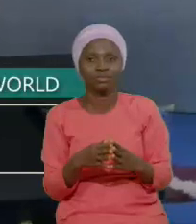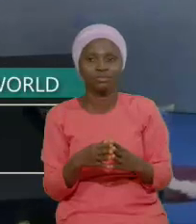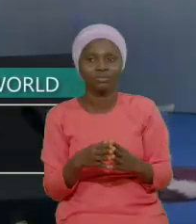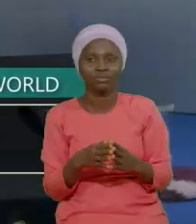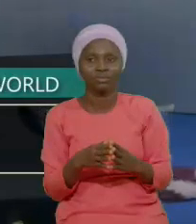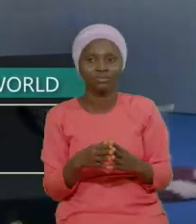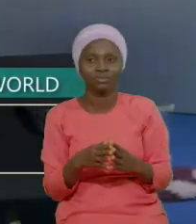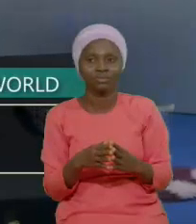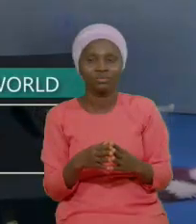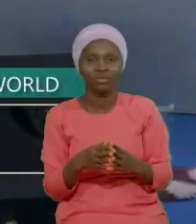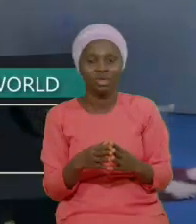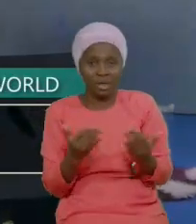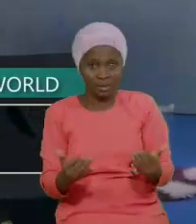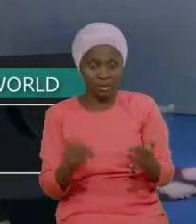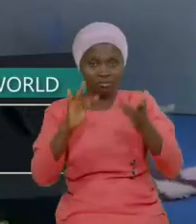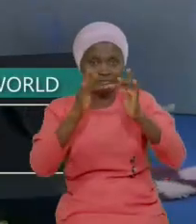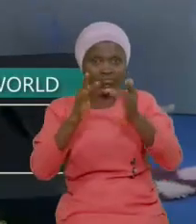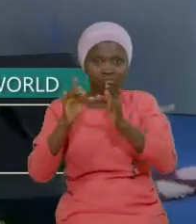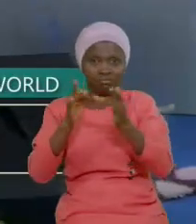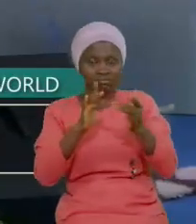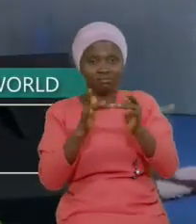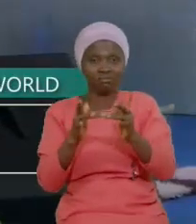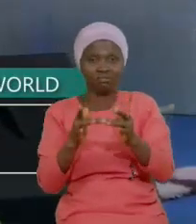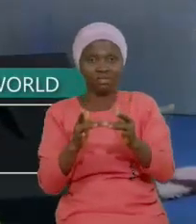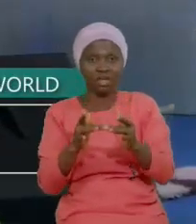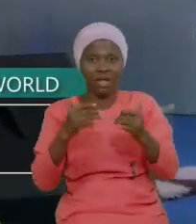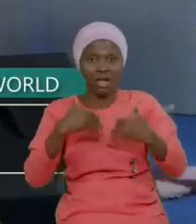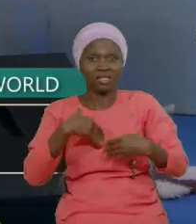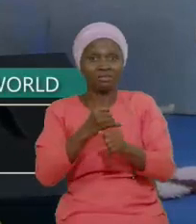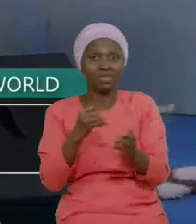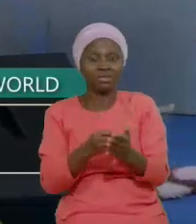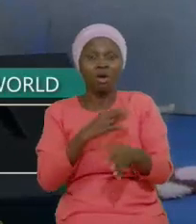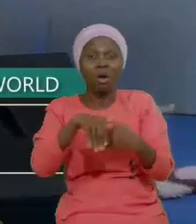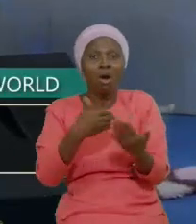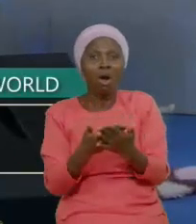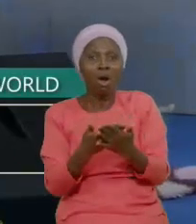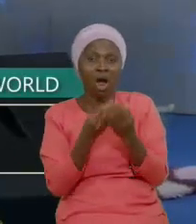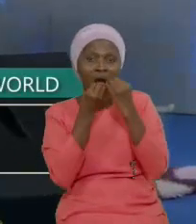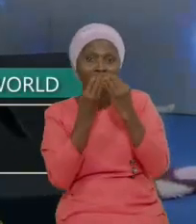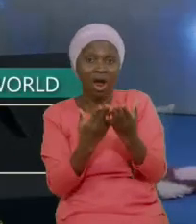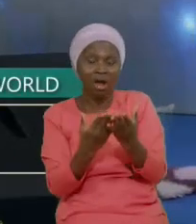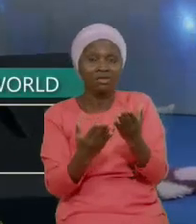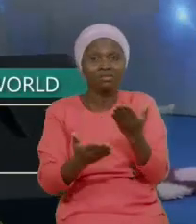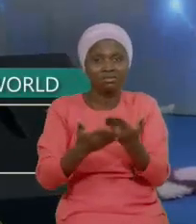Now, internet and the media, social media has made all the information available.